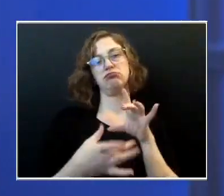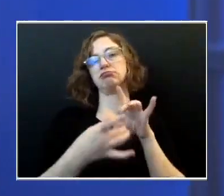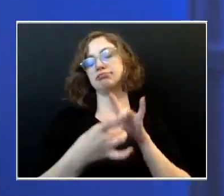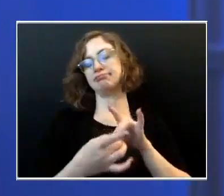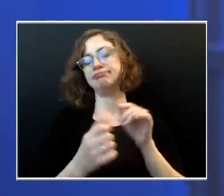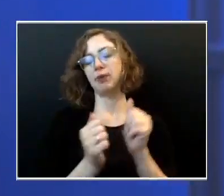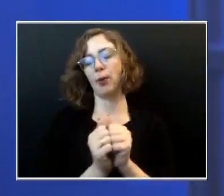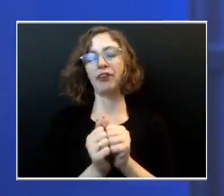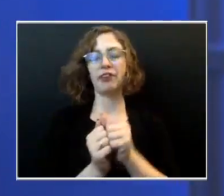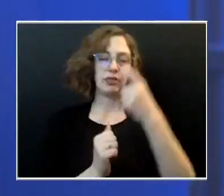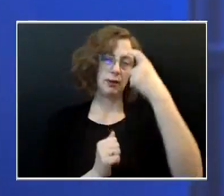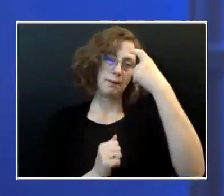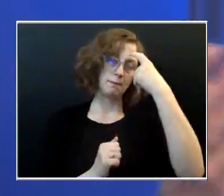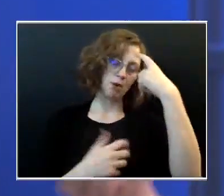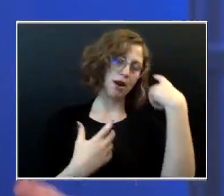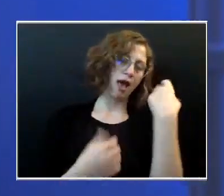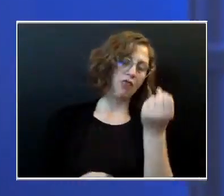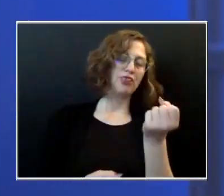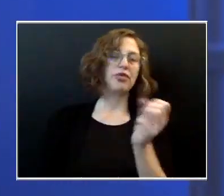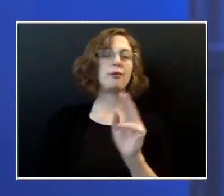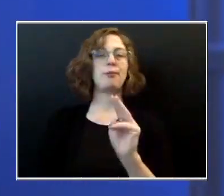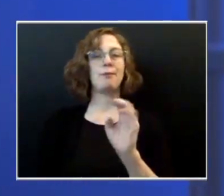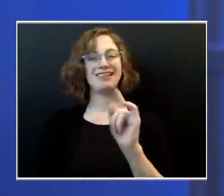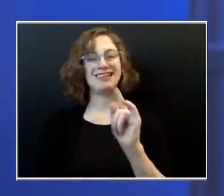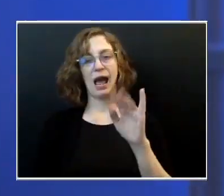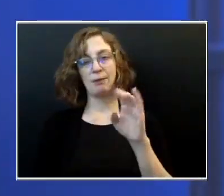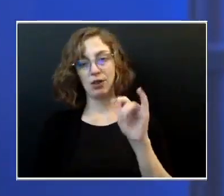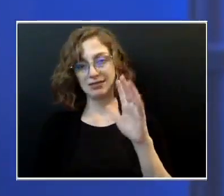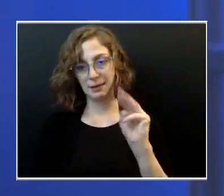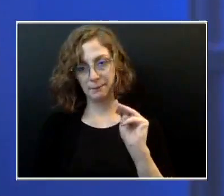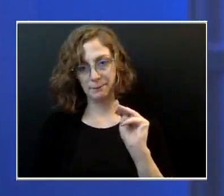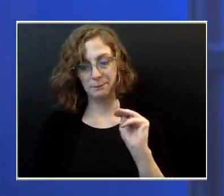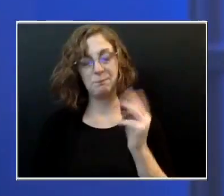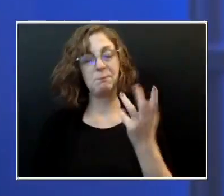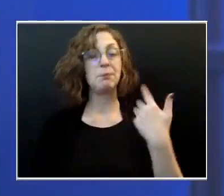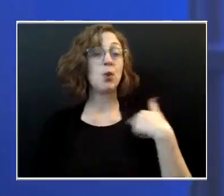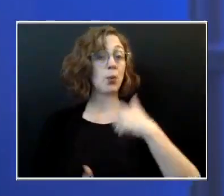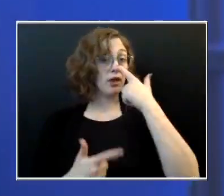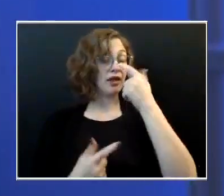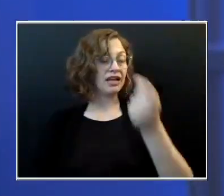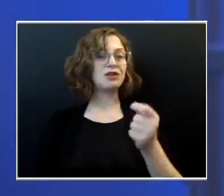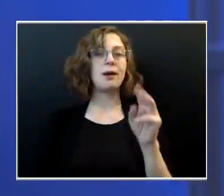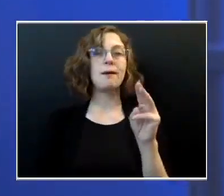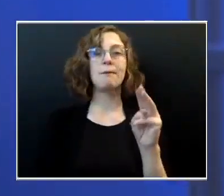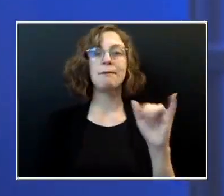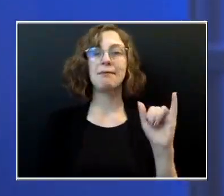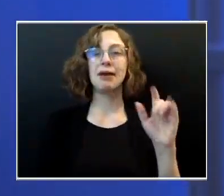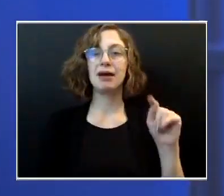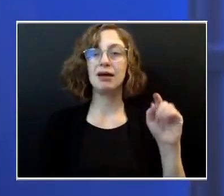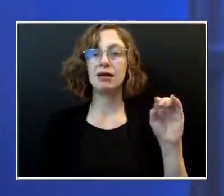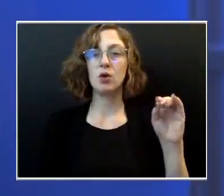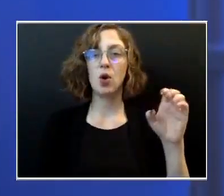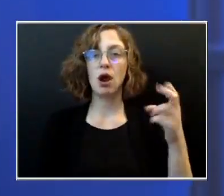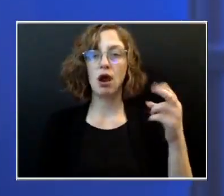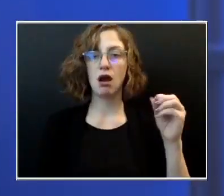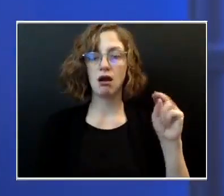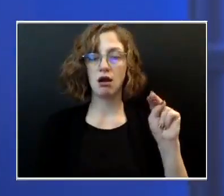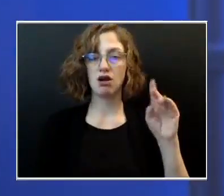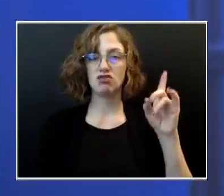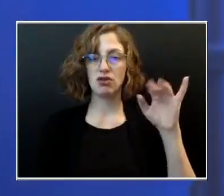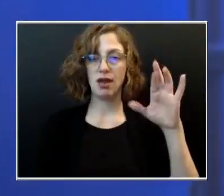metabolism. So for instance, we're interested in mitochondria, which are the powerhouse of the cell, and we think they may have something to do with Alzheimer's